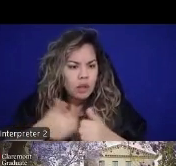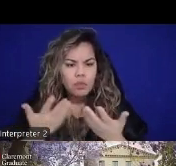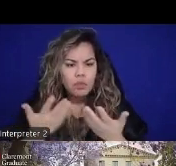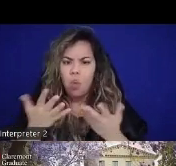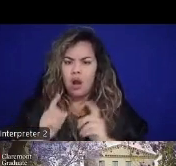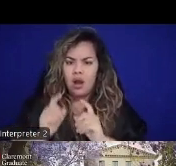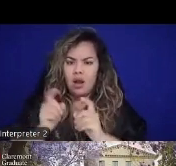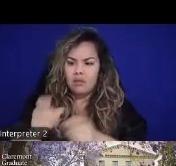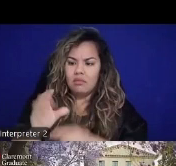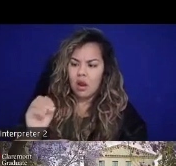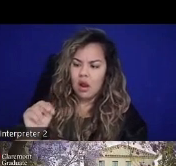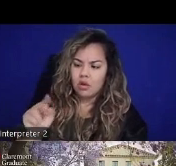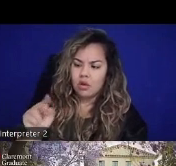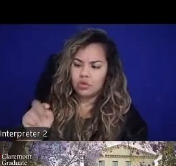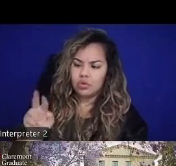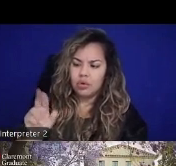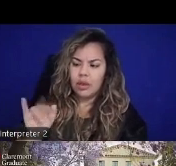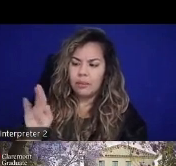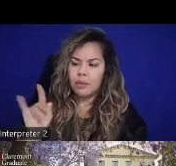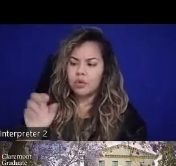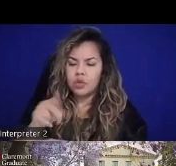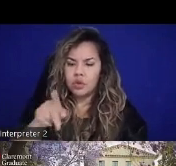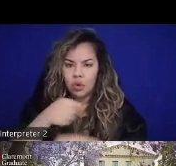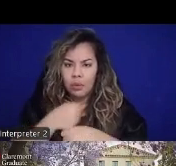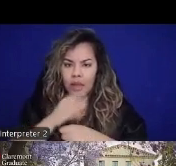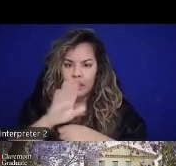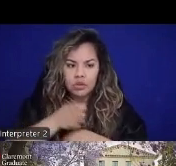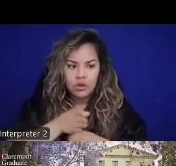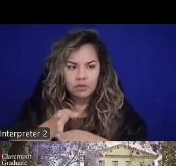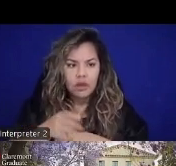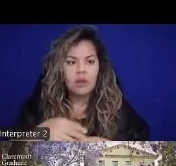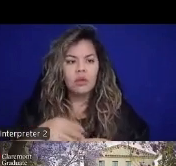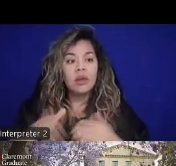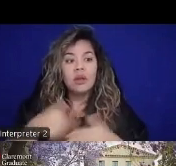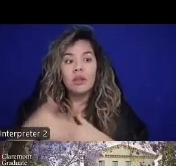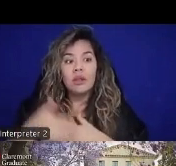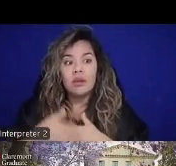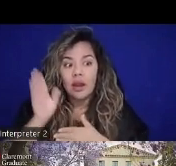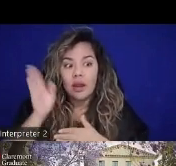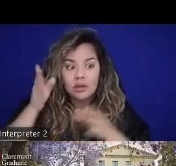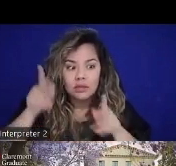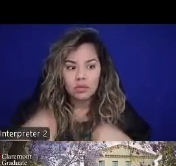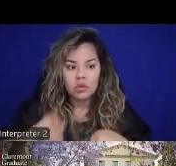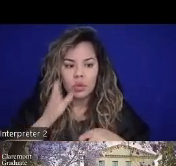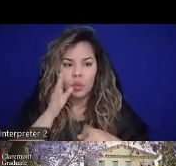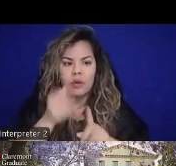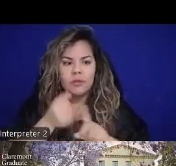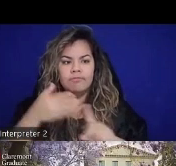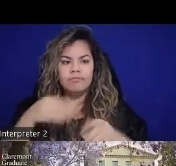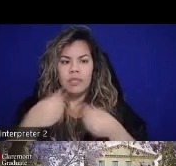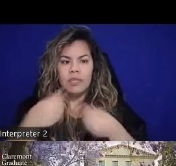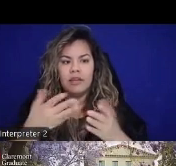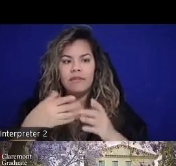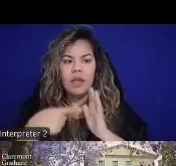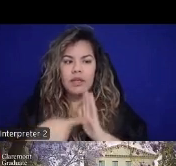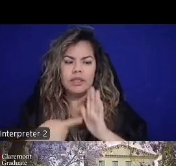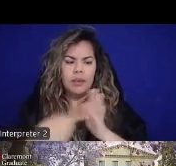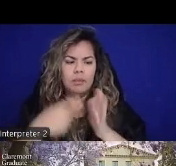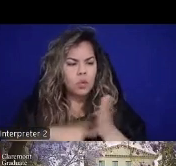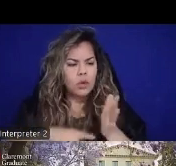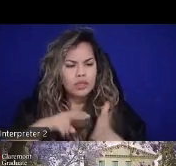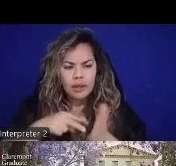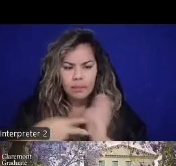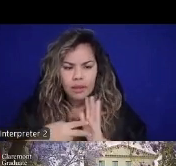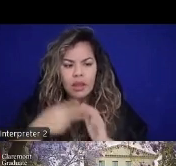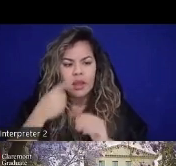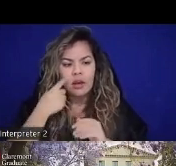Dario will be speaking next about and providing some examples of what that means and in terms of situating your